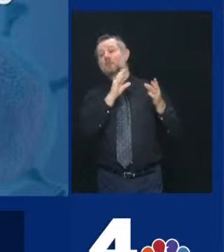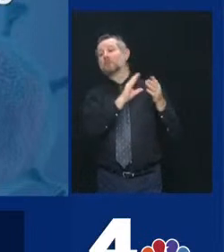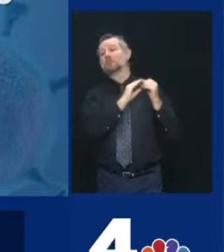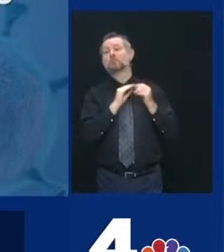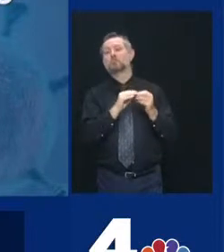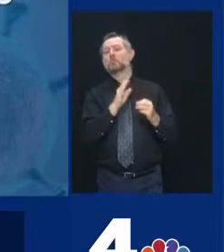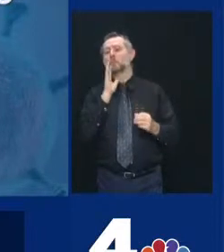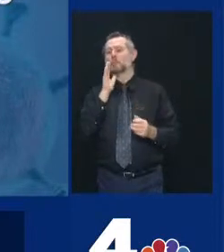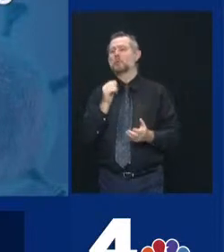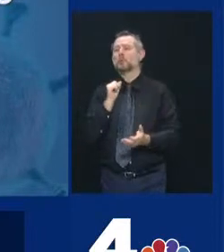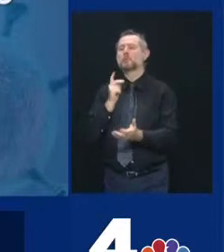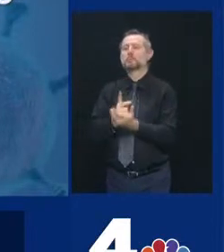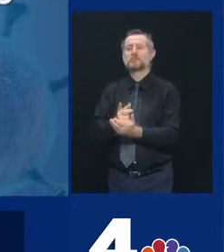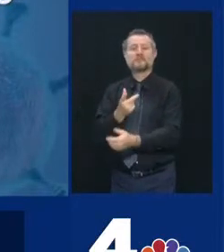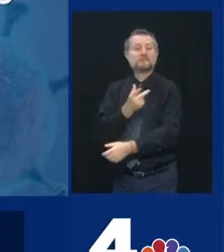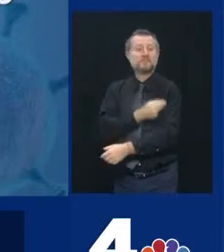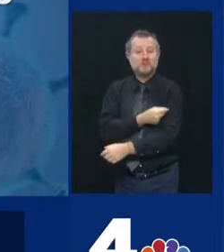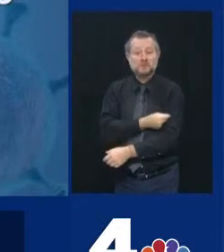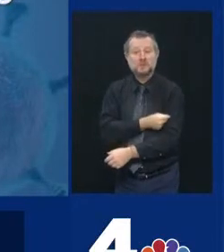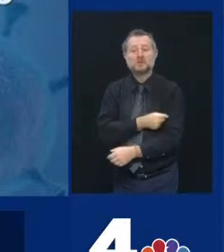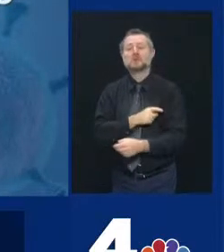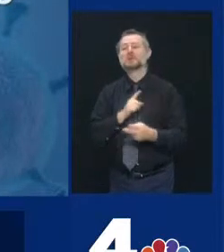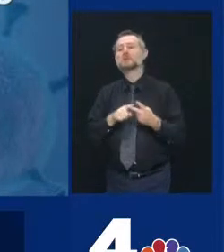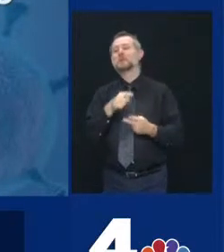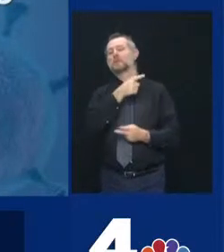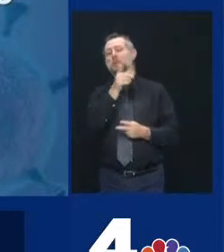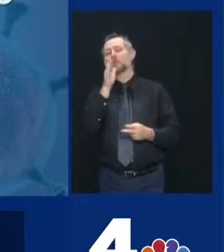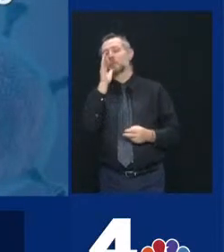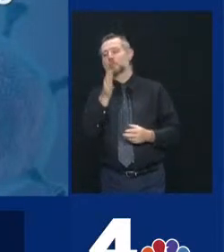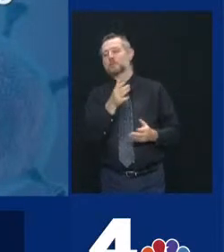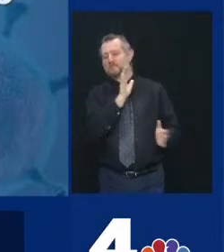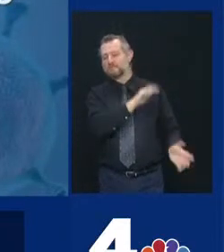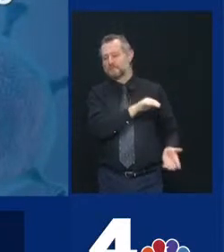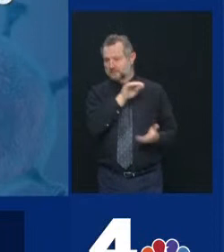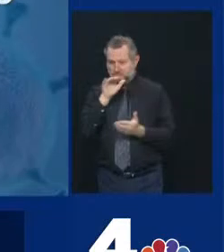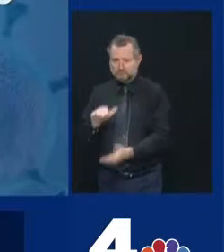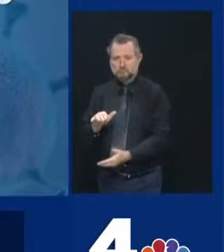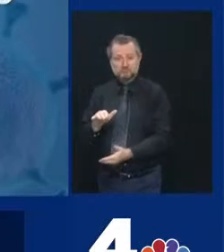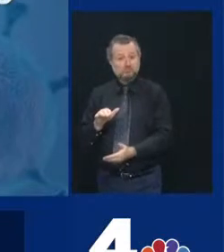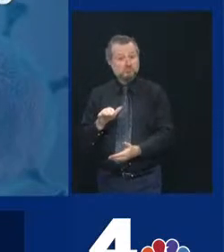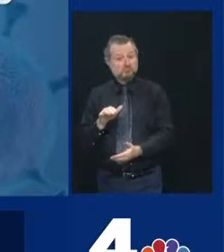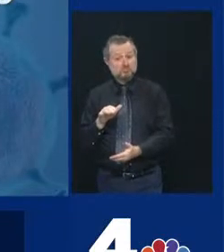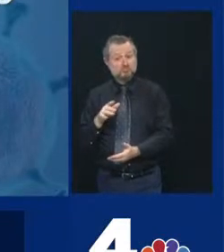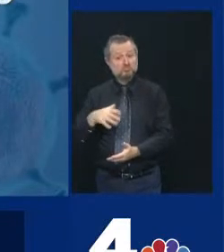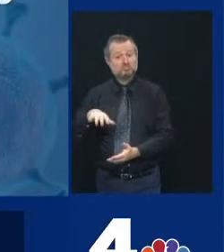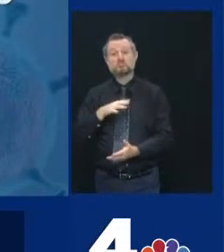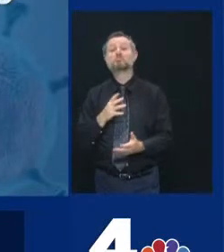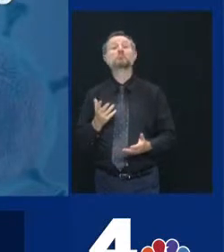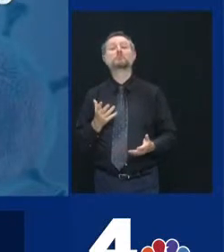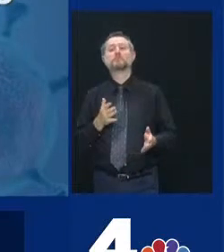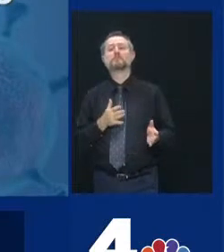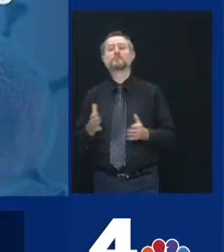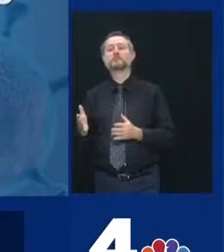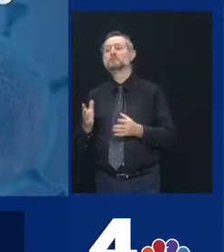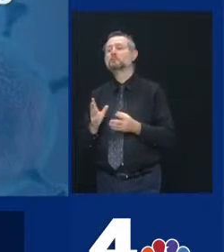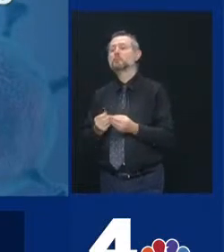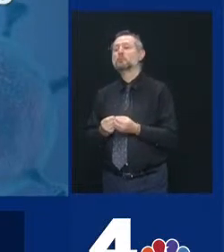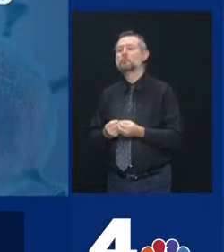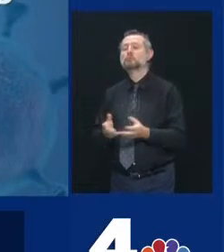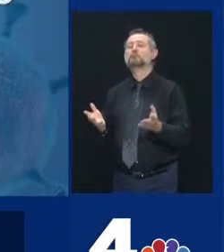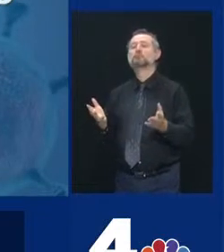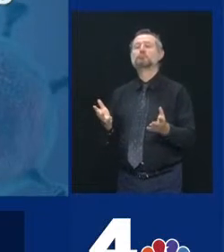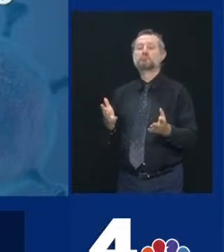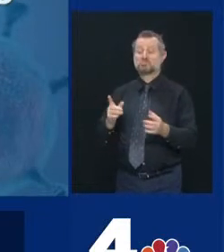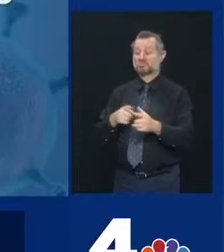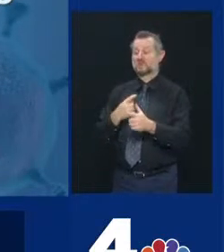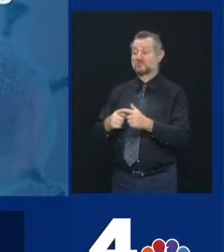the vaccines, we'll appropriate the vaccines, we then deliver them to the state, you figure out how